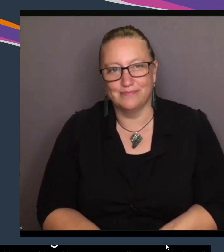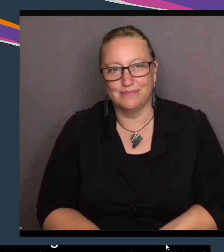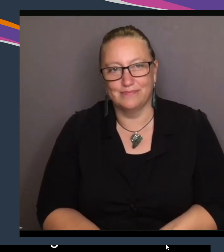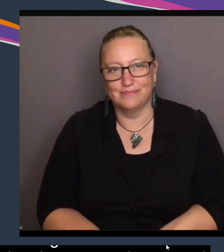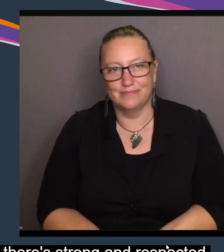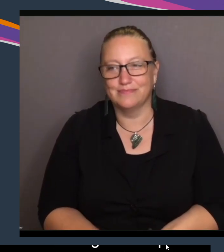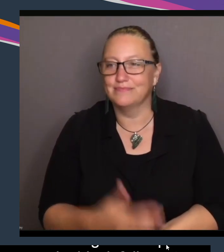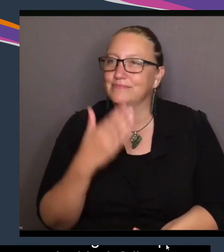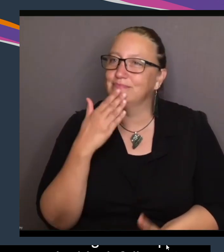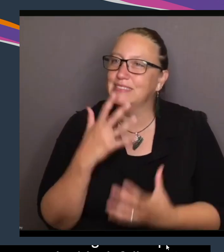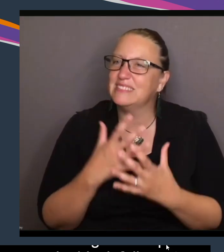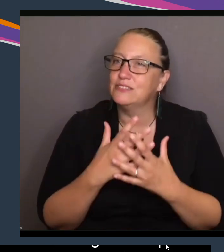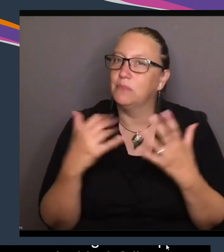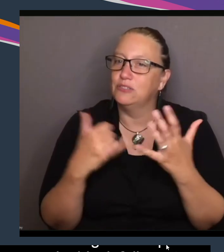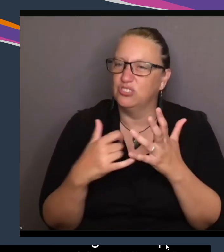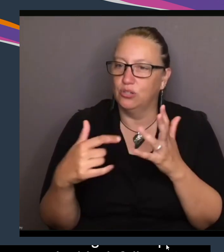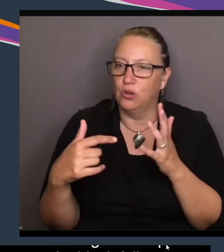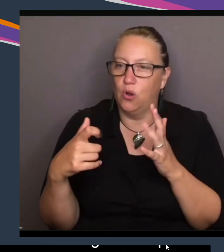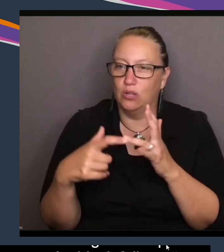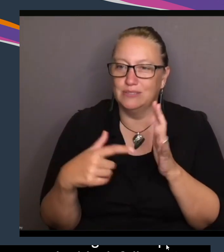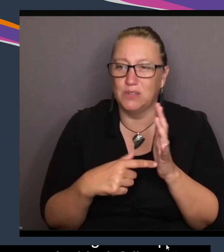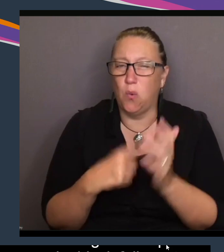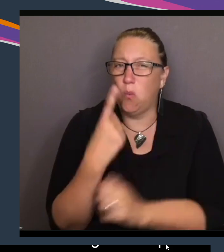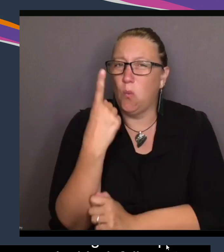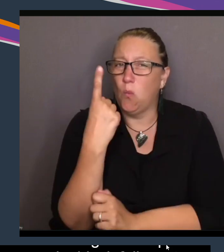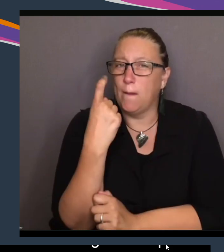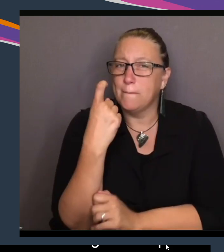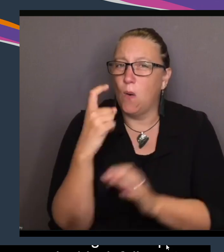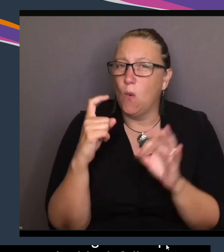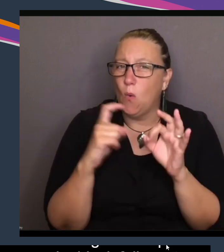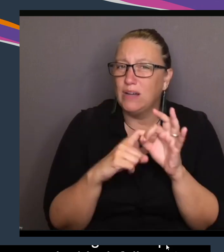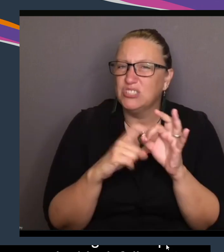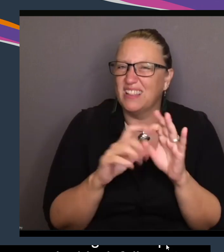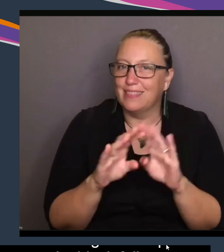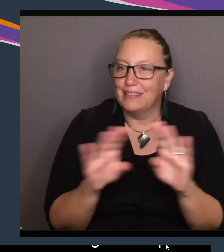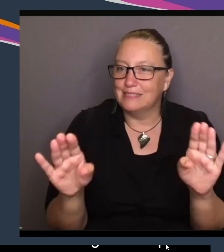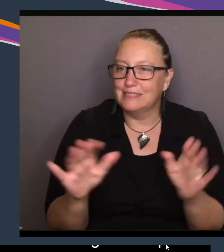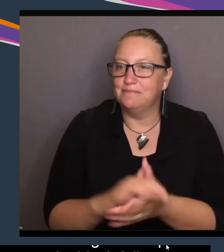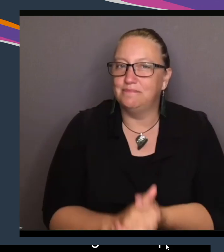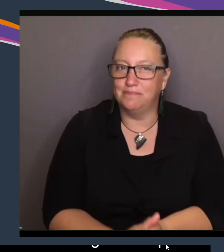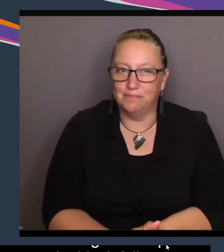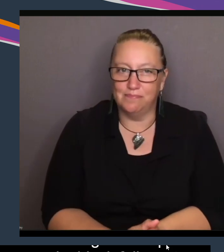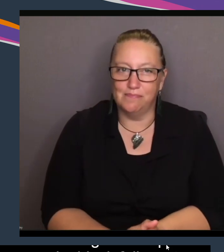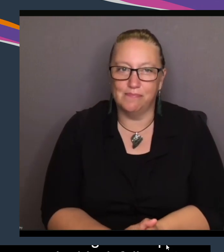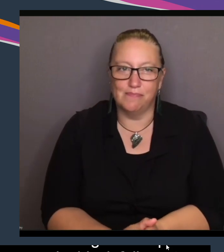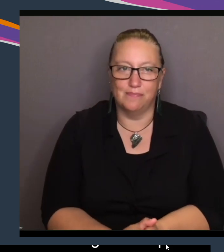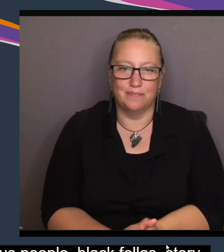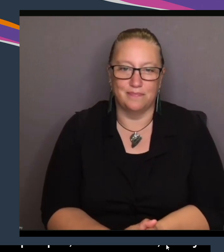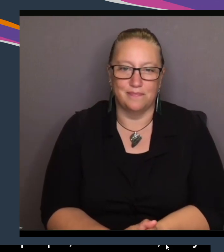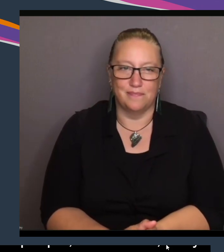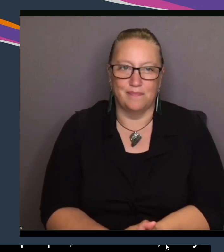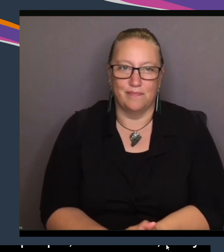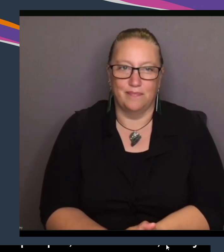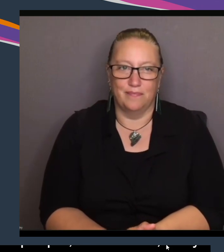Thank you very much, Scott. We've got time for one more question in the room for you. Thank you.